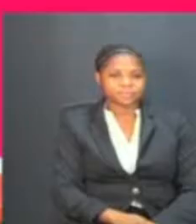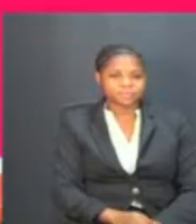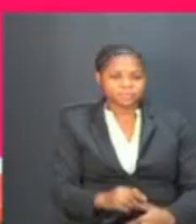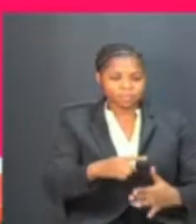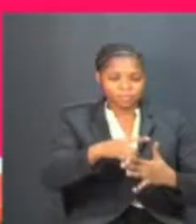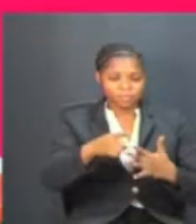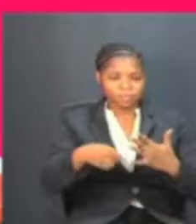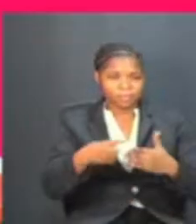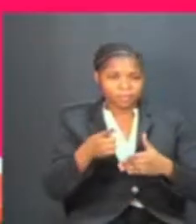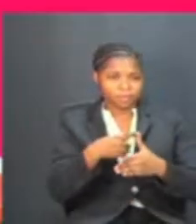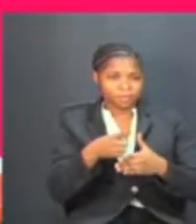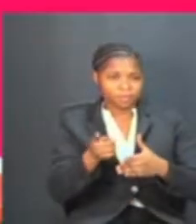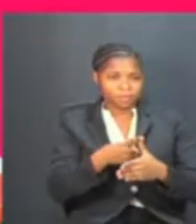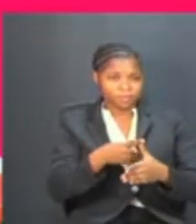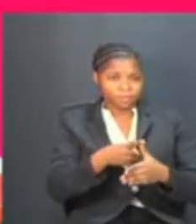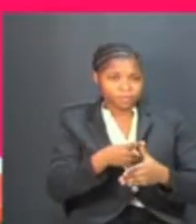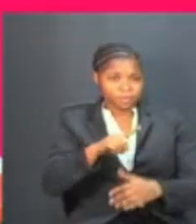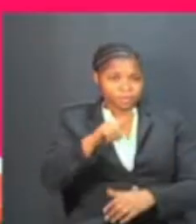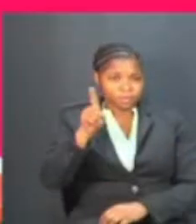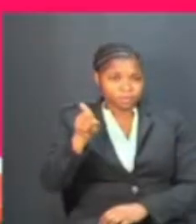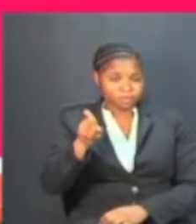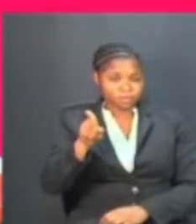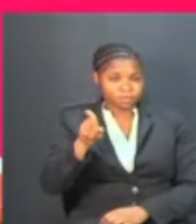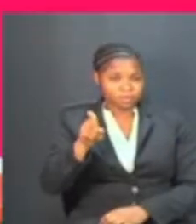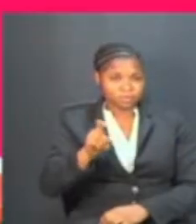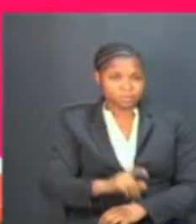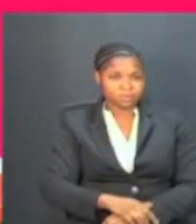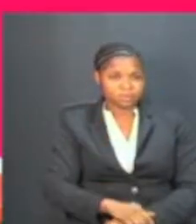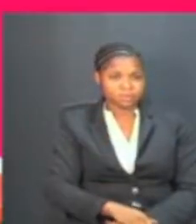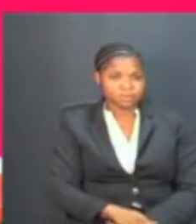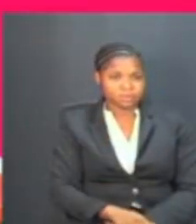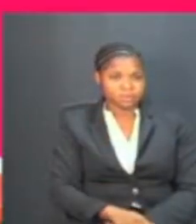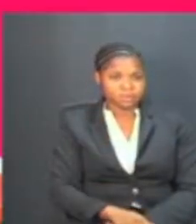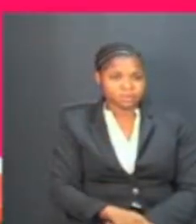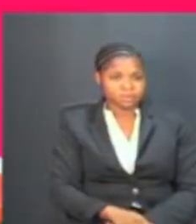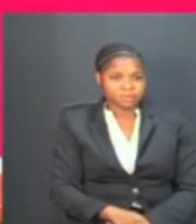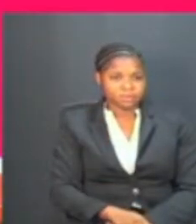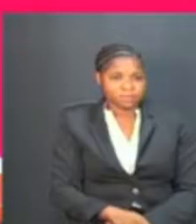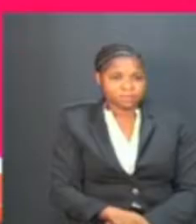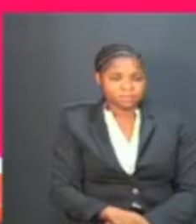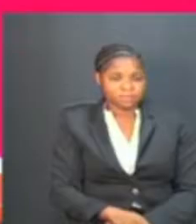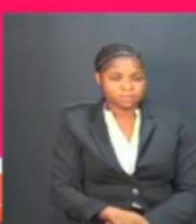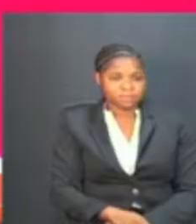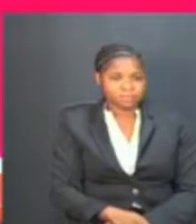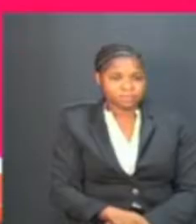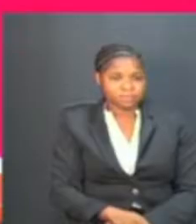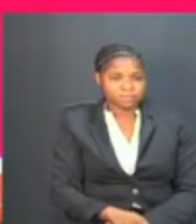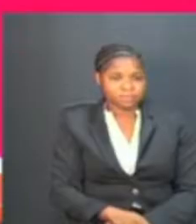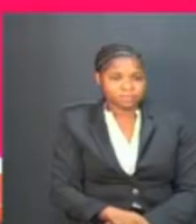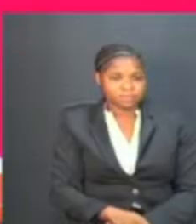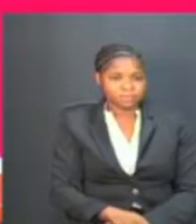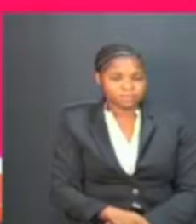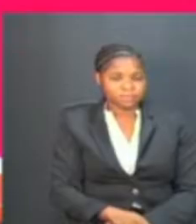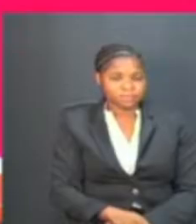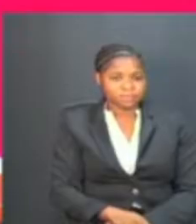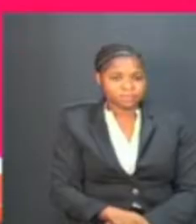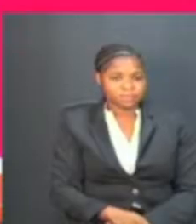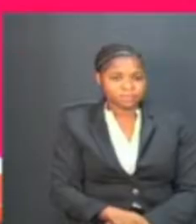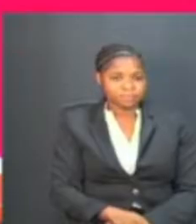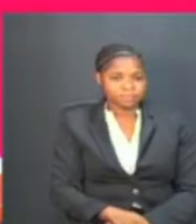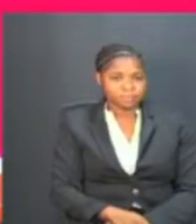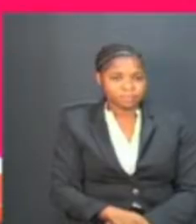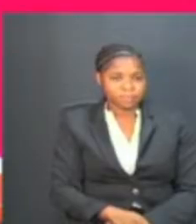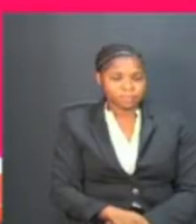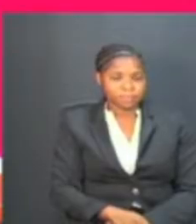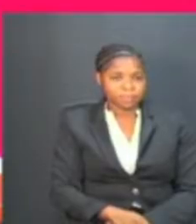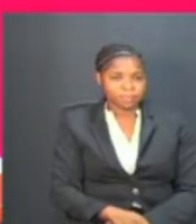question is standing in the name of